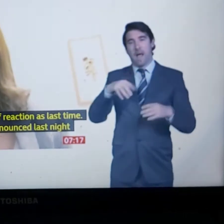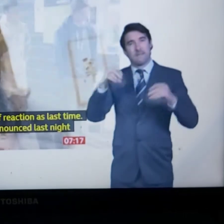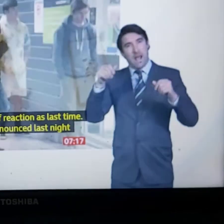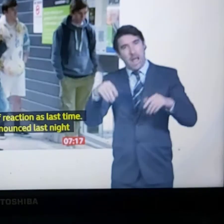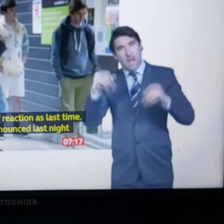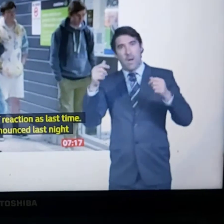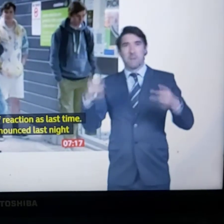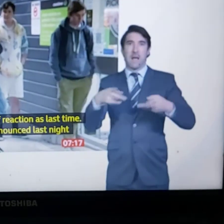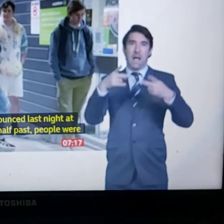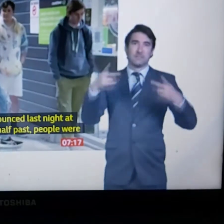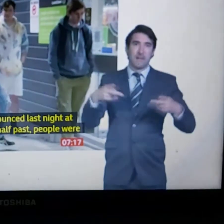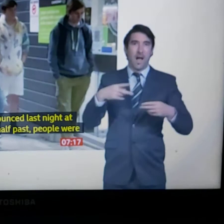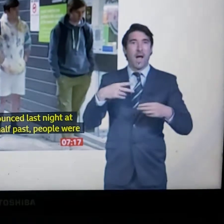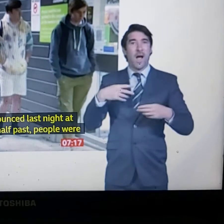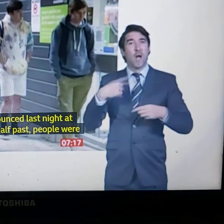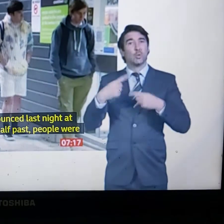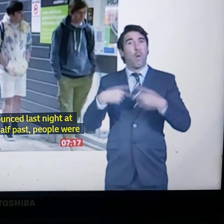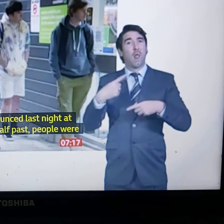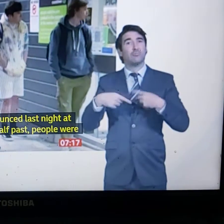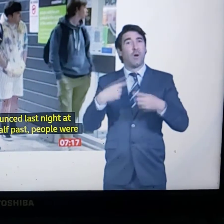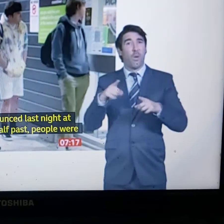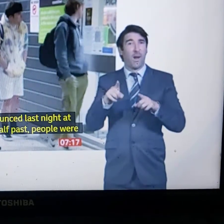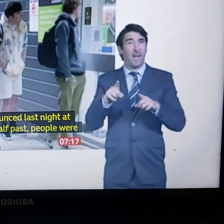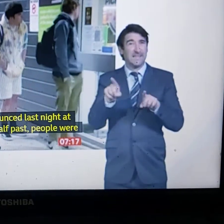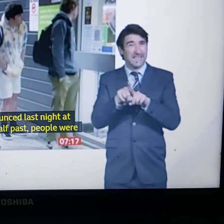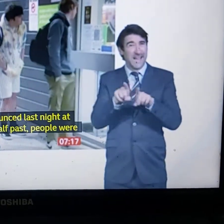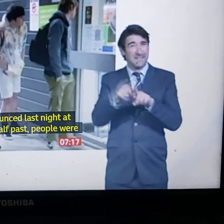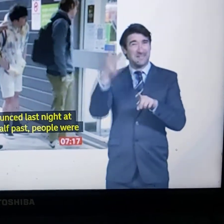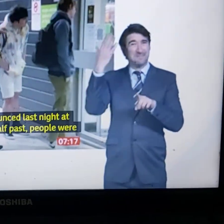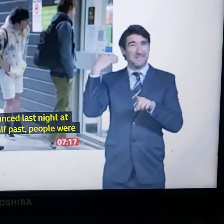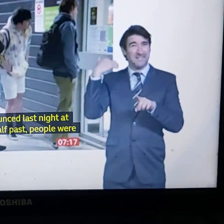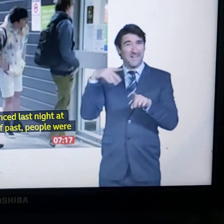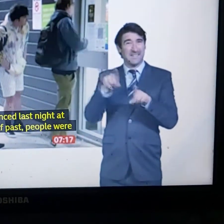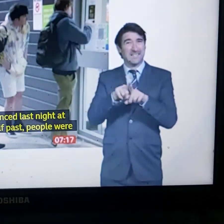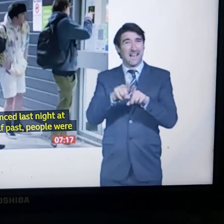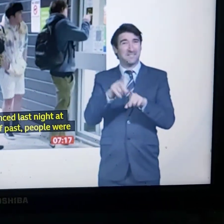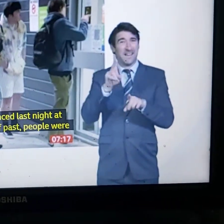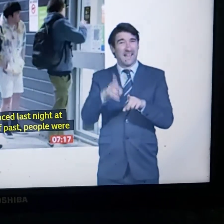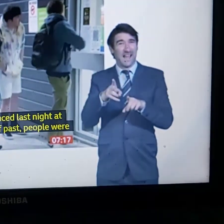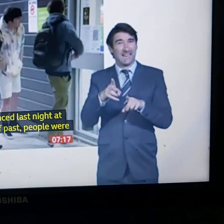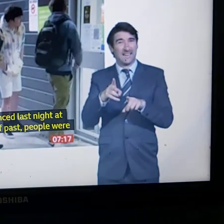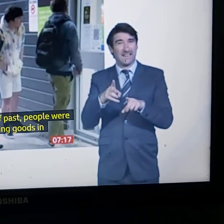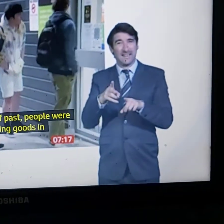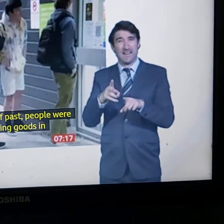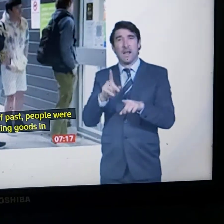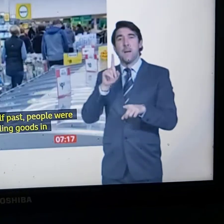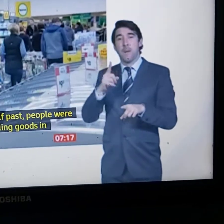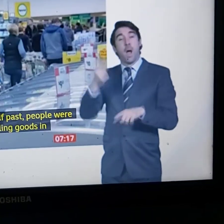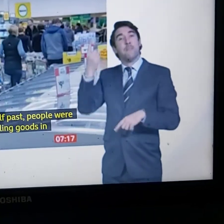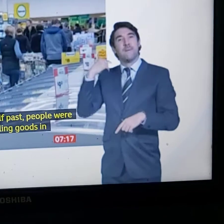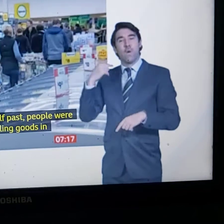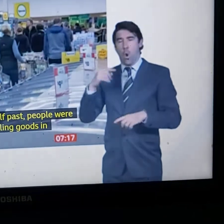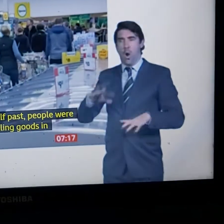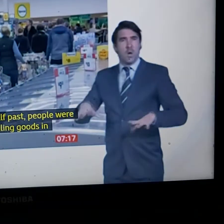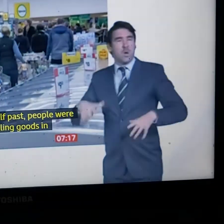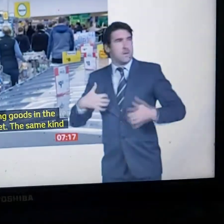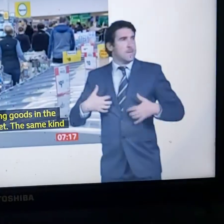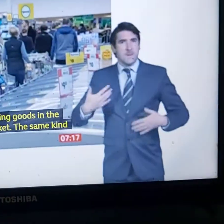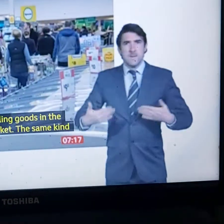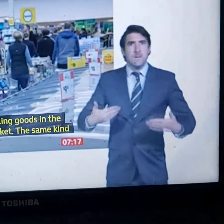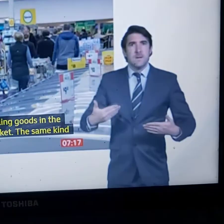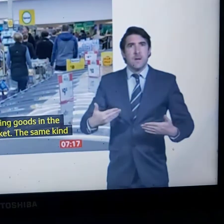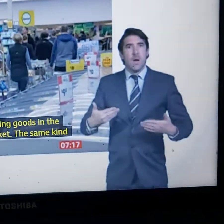roll. So same kind of reaction, but this time just a little bit more down, a little bit more depressed about it, because it feels like we've been here before and